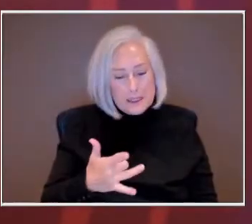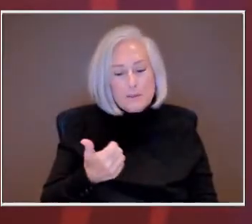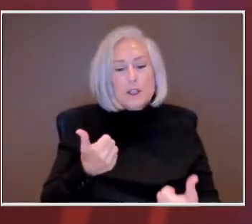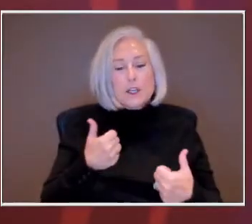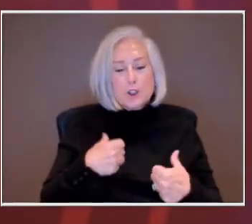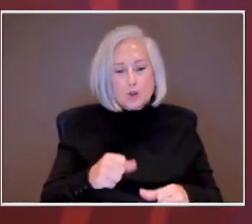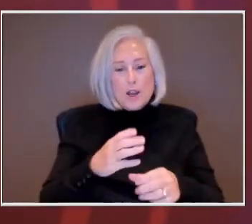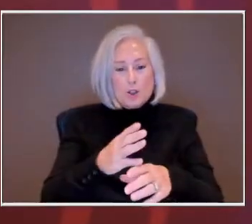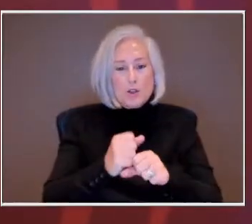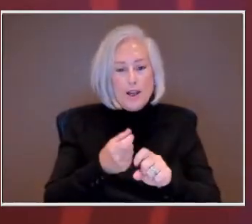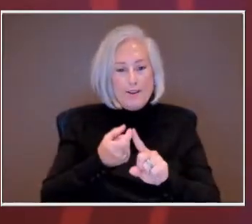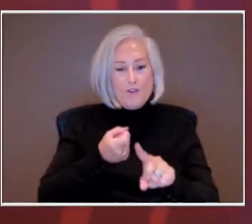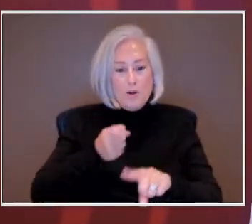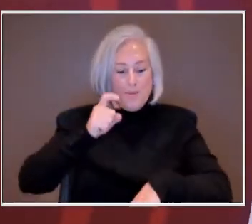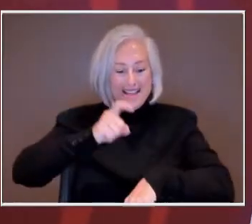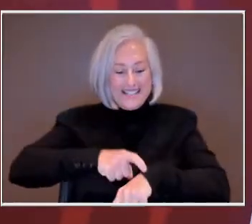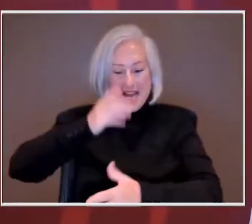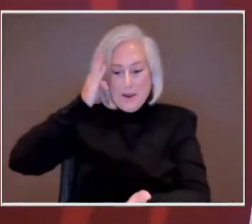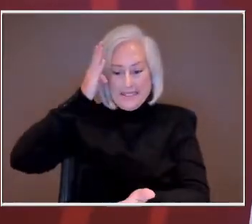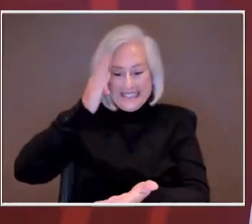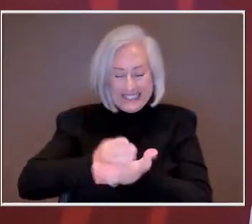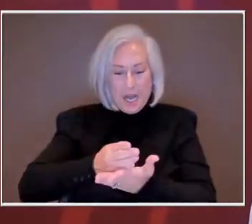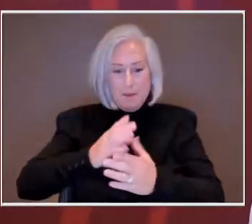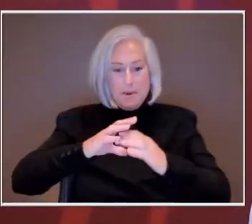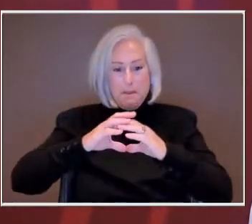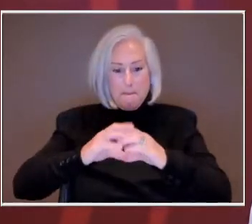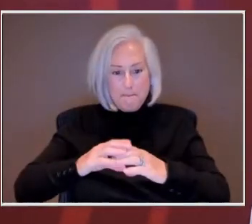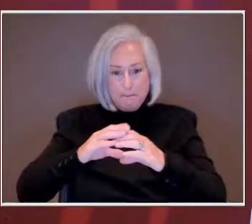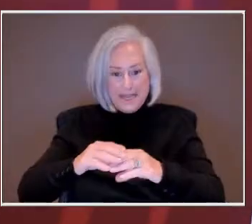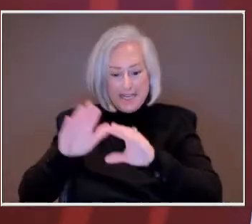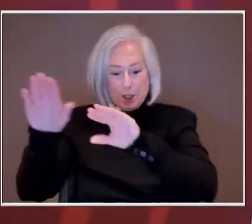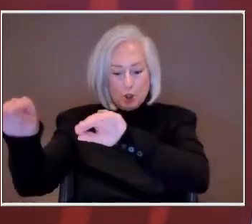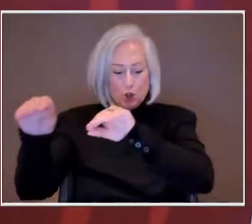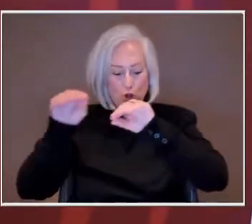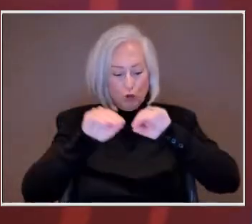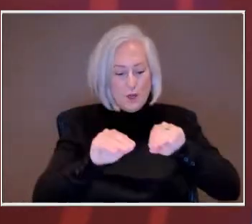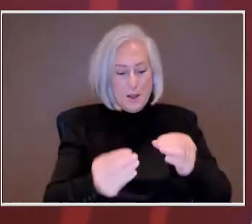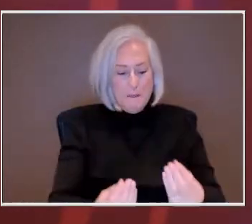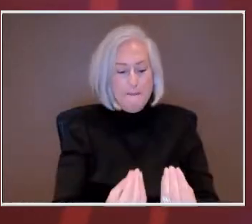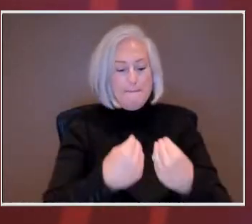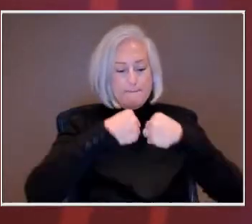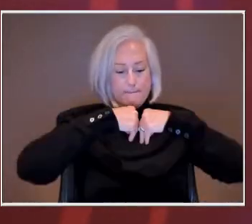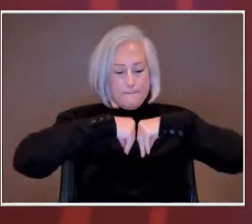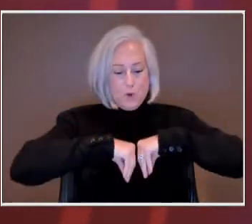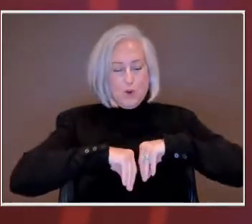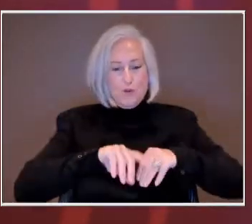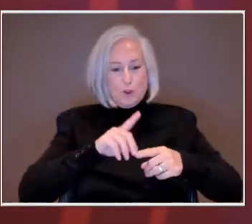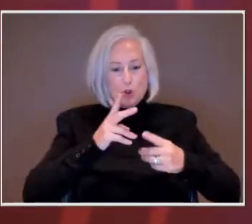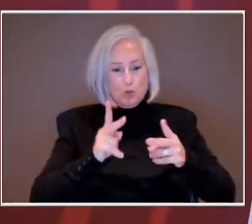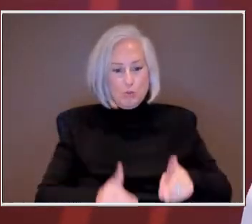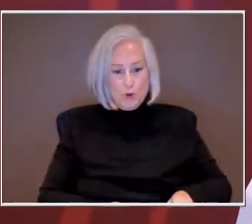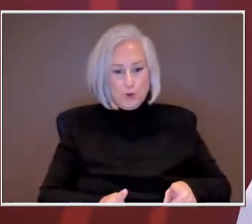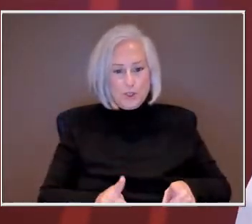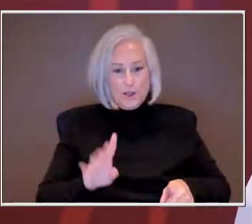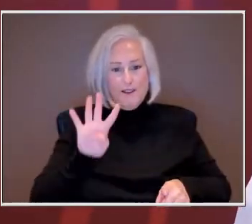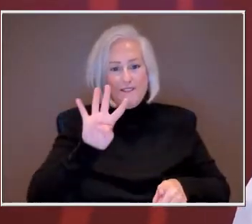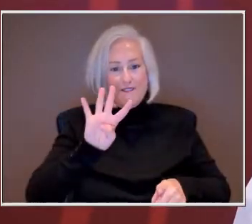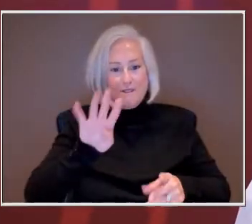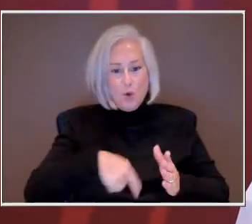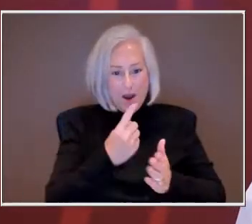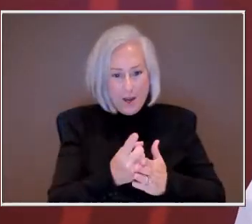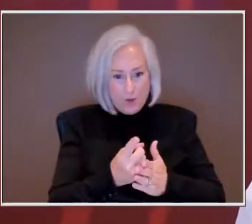stops beating in the donor to the time we resupply it with blood in the recipient to be about 4 hours. It can probably